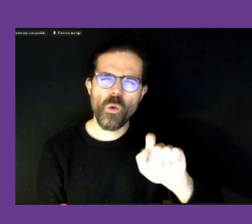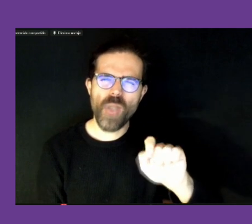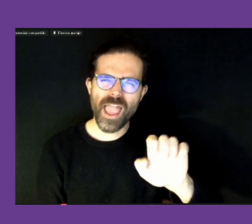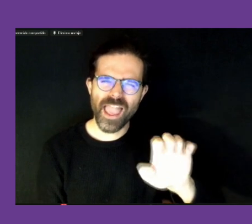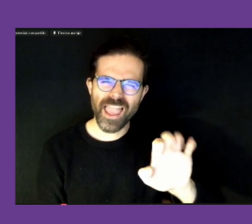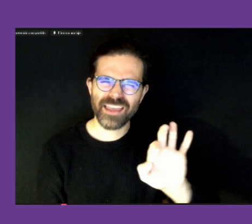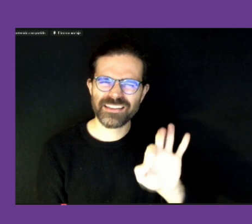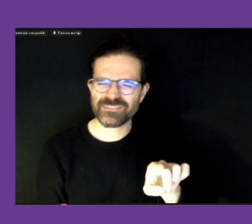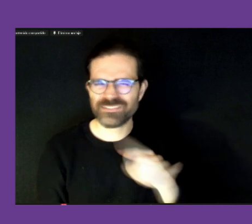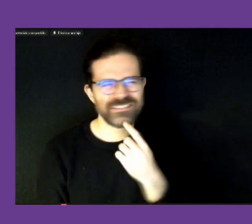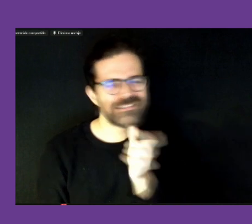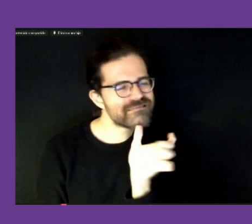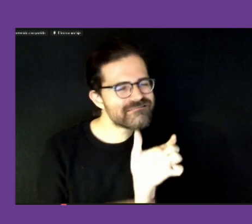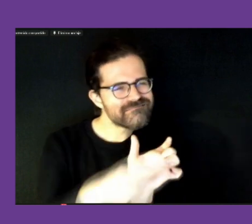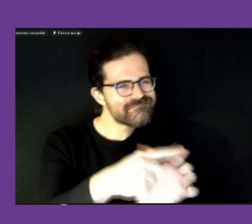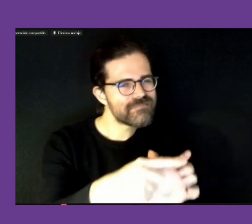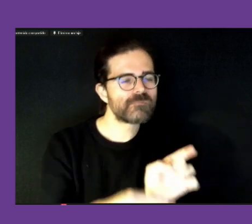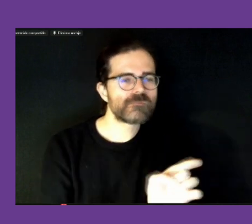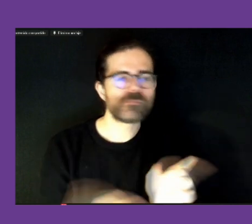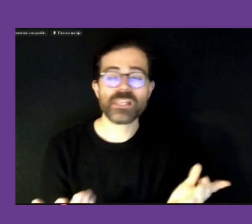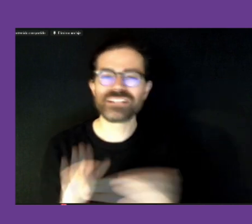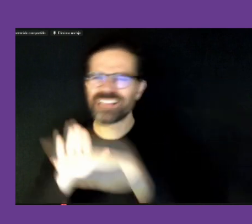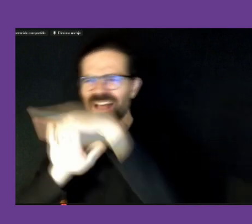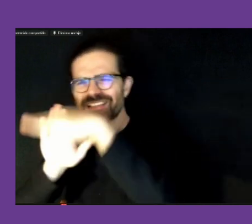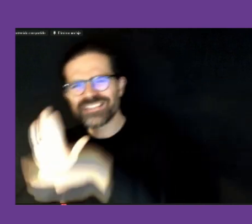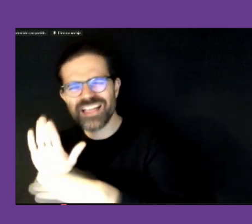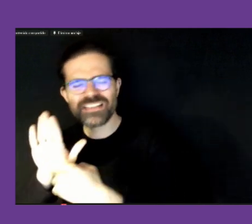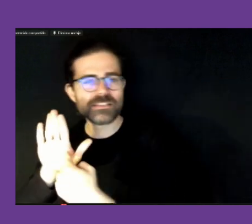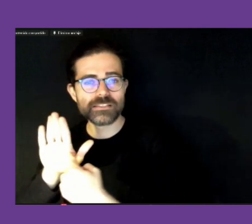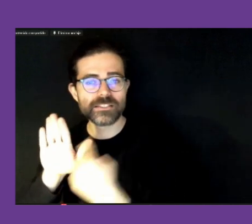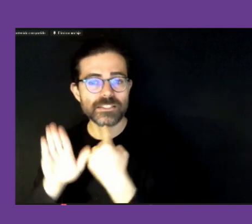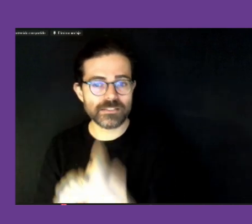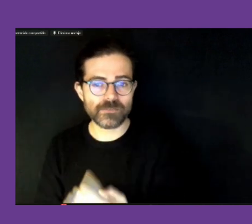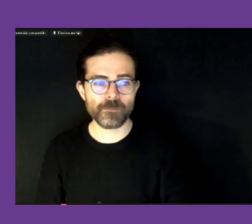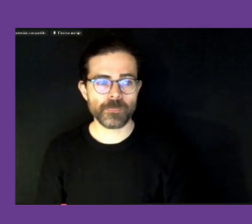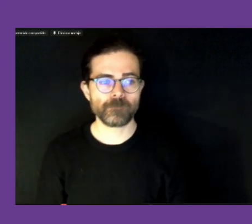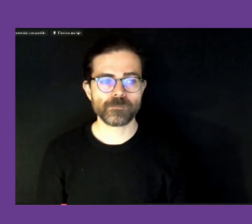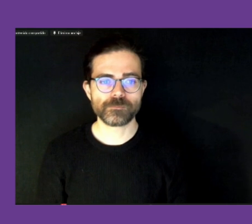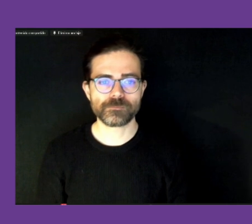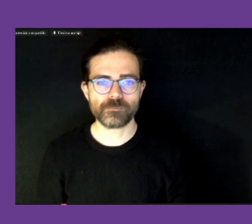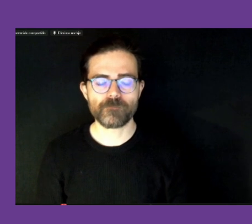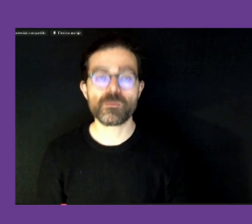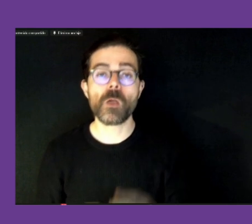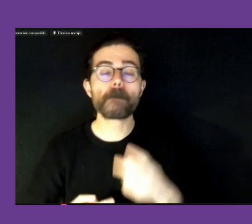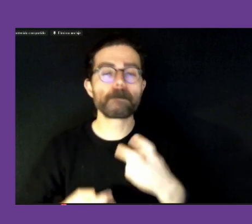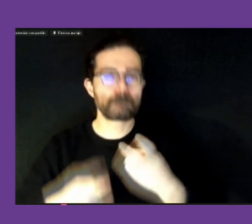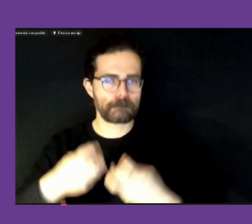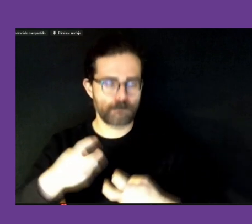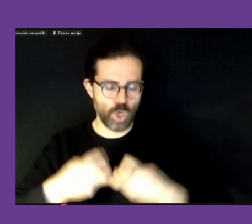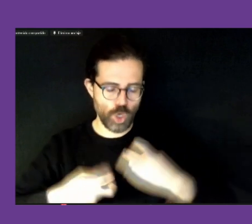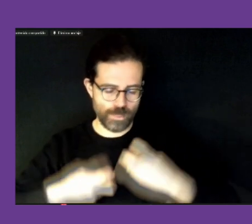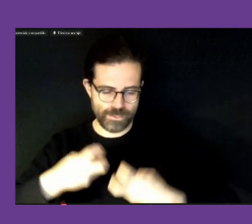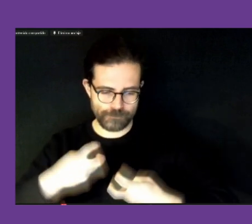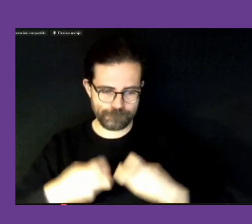the standards need to be the requirements need to be objective verifiable. So our problem is that adequate